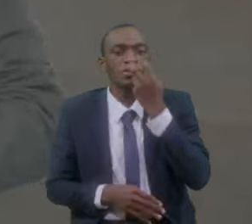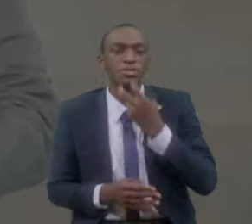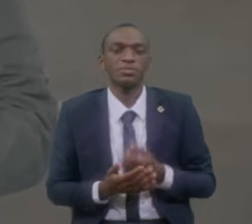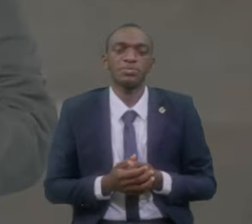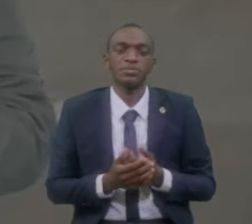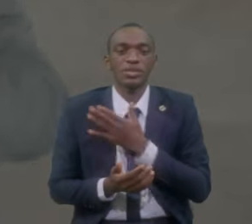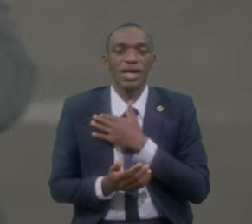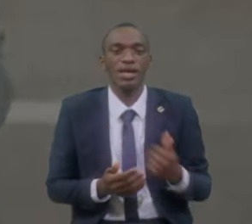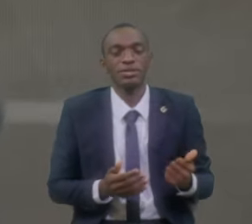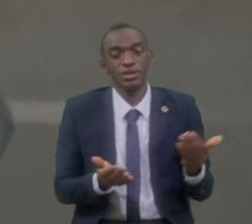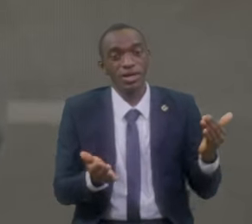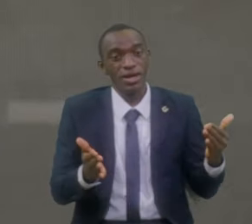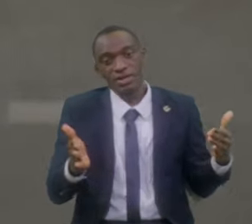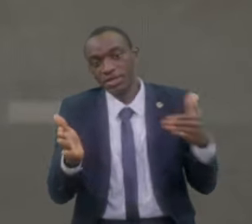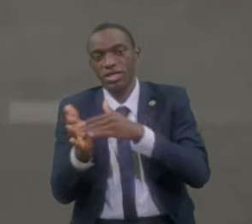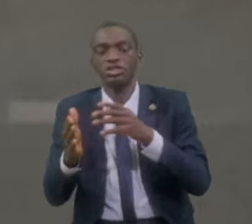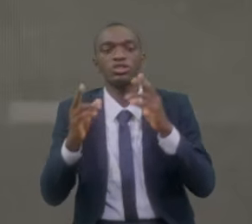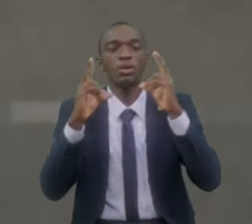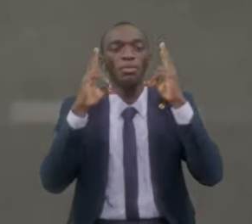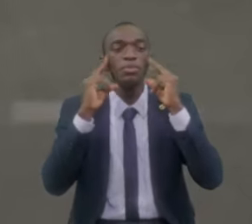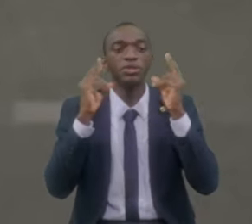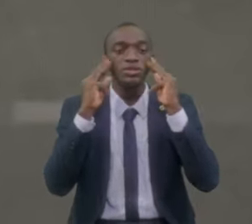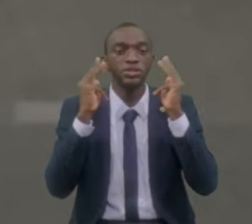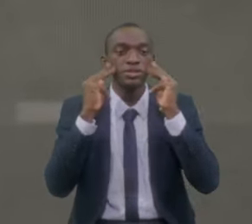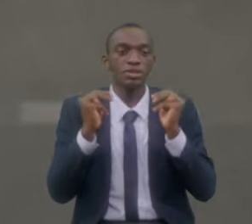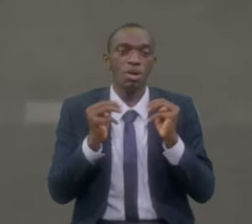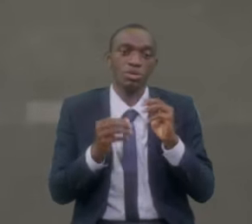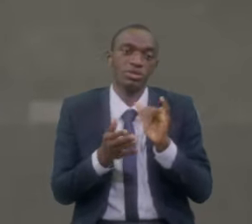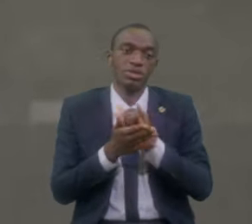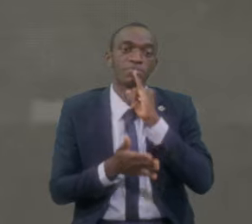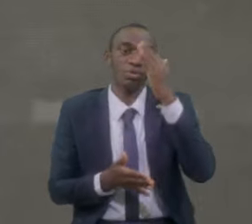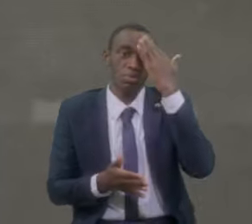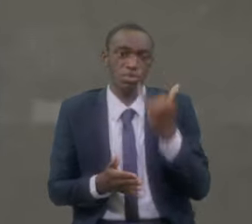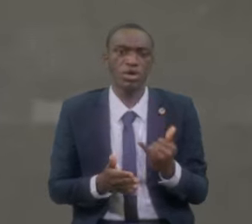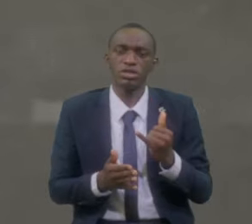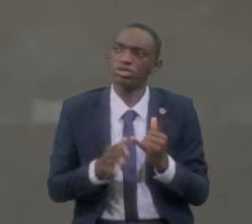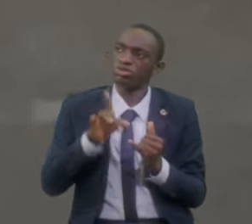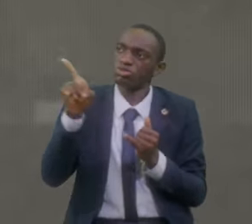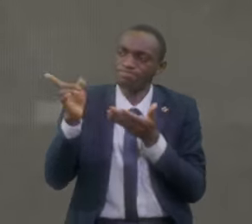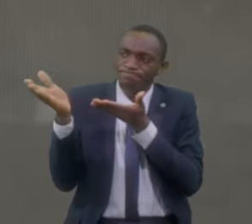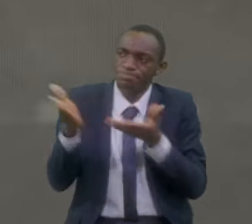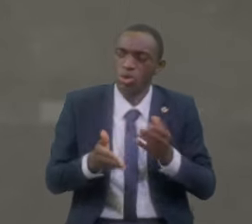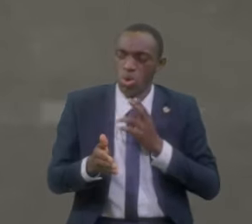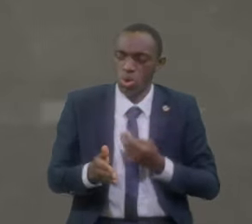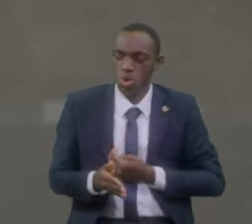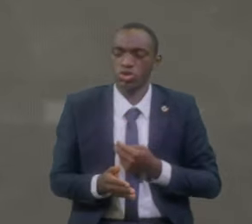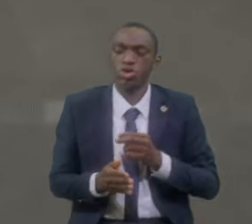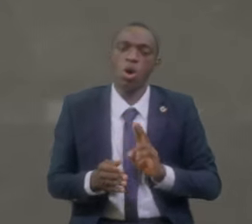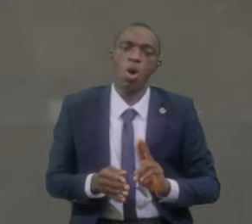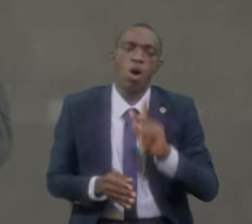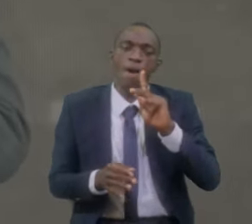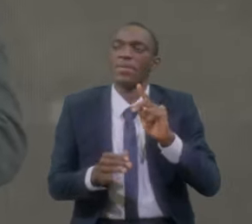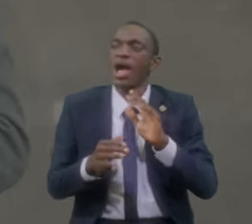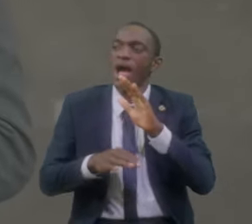against Moses. Wherefore have ye brought us up out of Egypt to